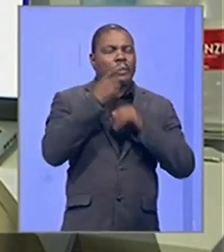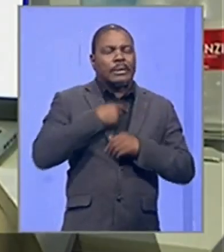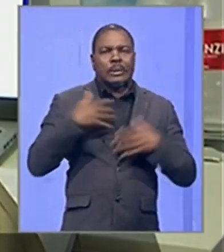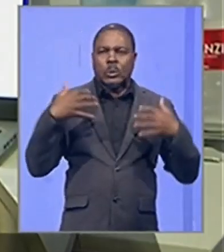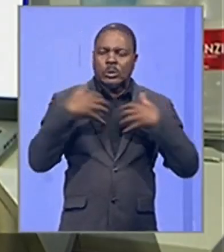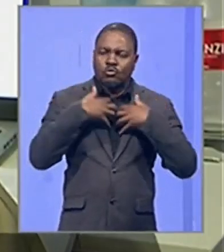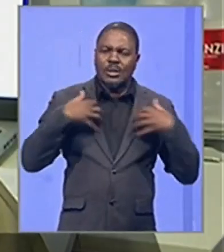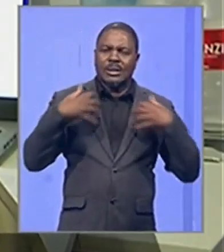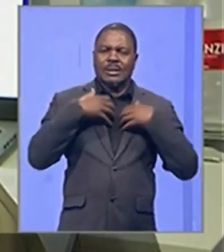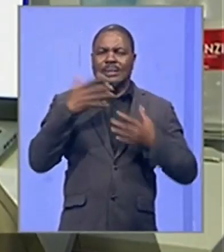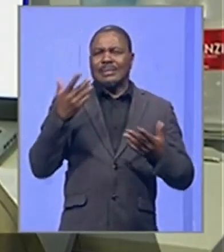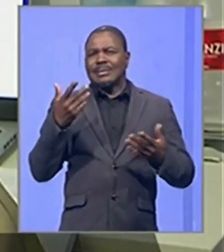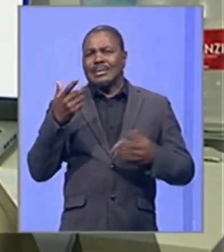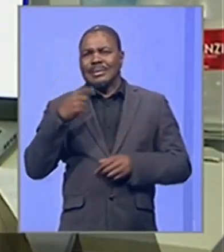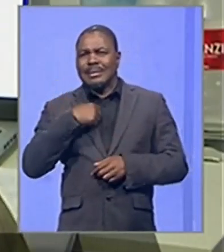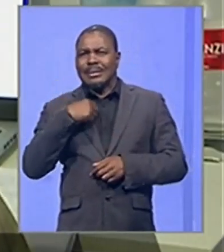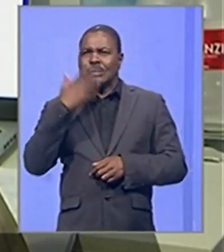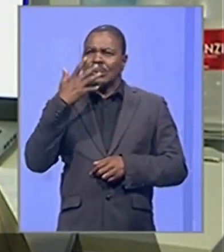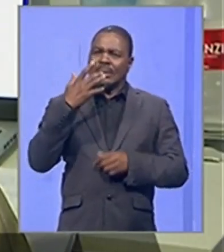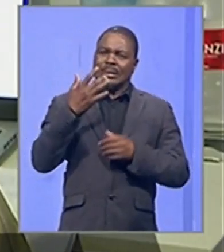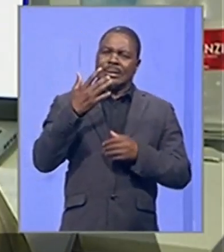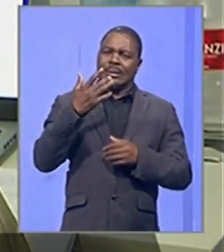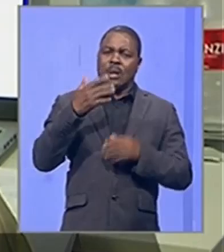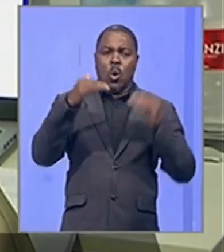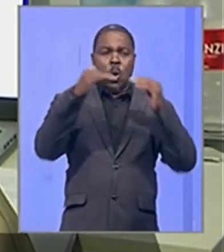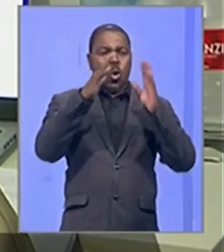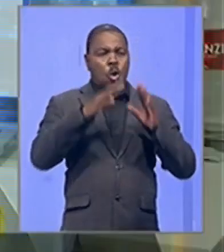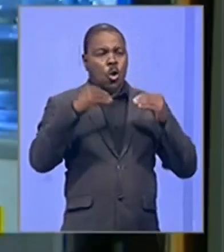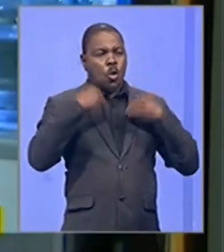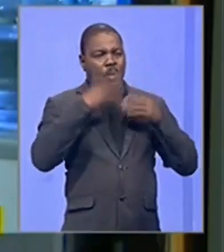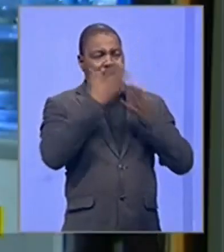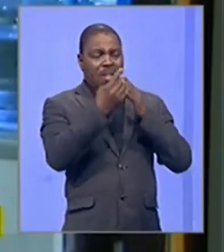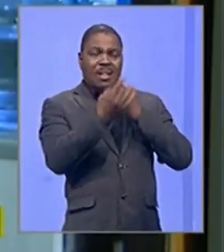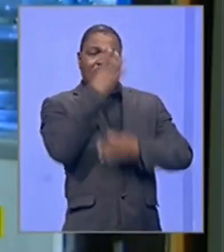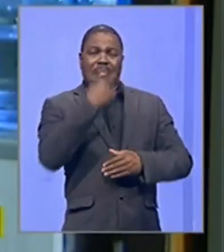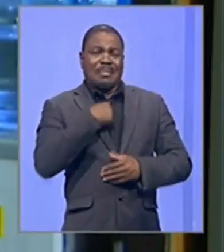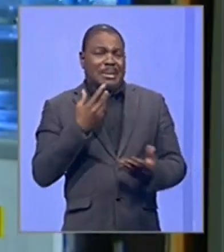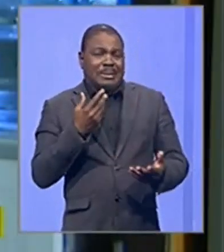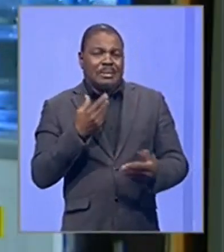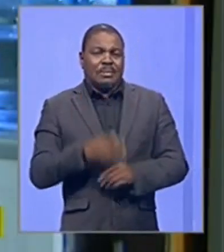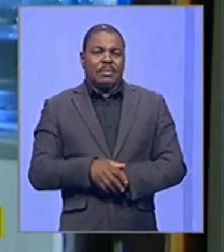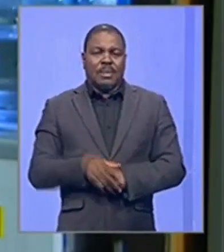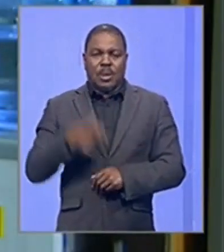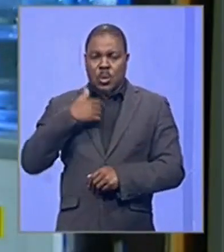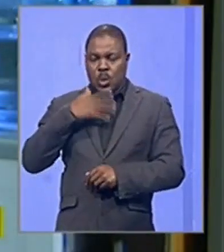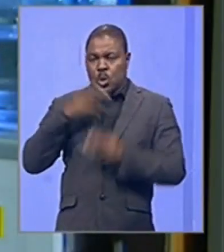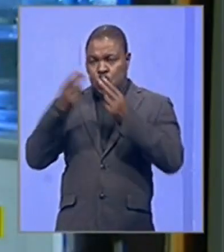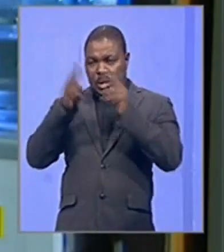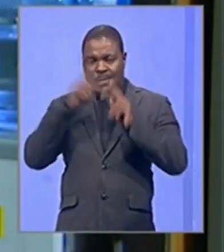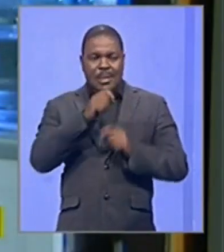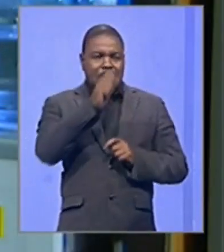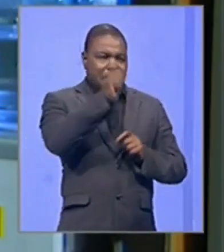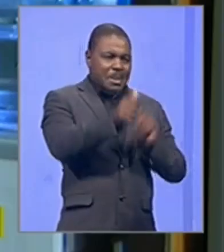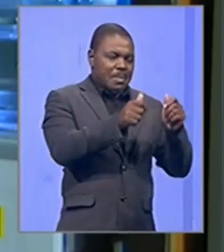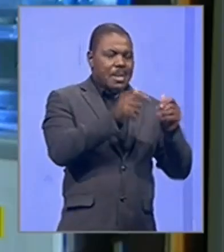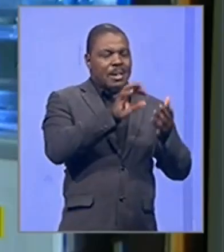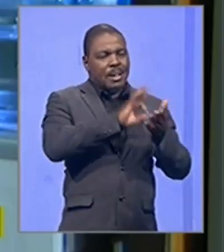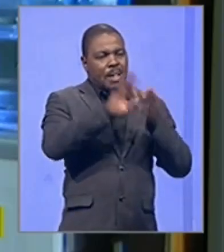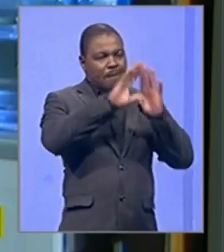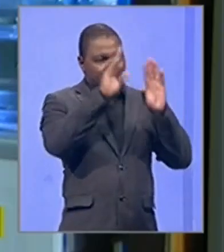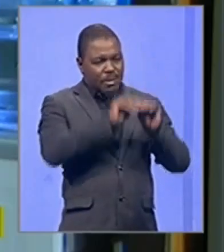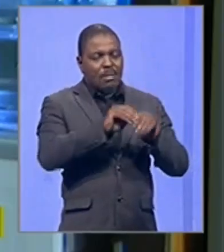will the landlord come to my room and say, it's time for you to leave today? I'm tired. We want the university to clear that debt and to communicate what is the way forward on